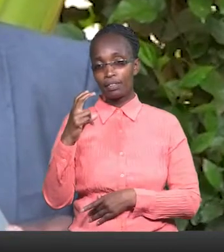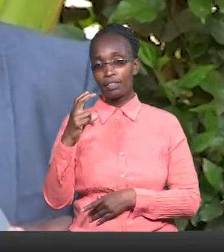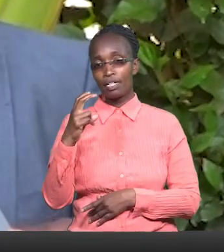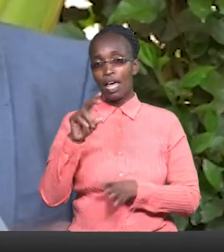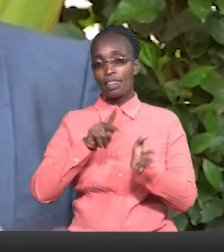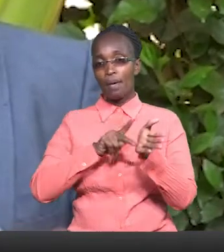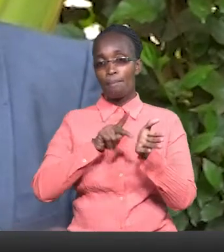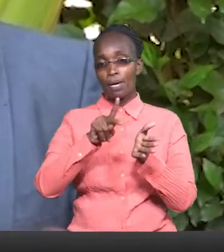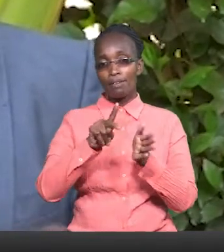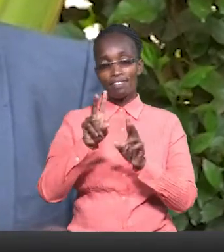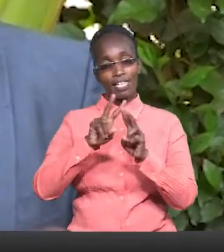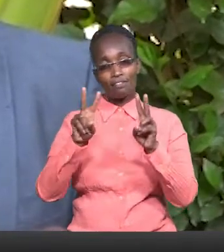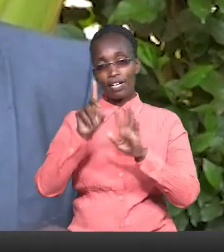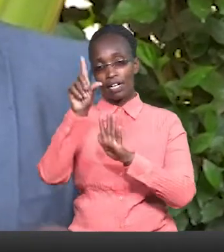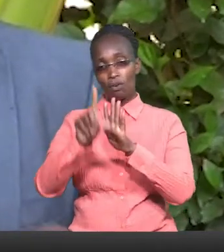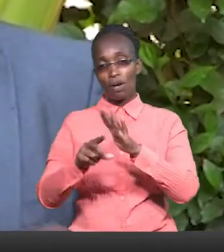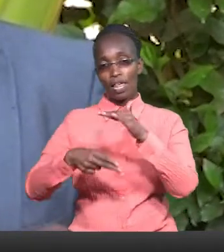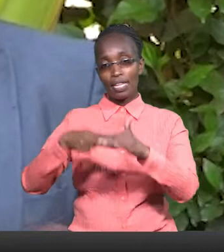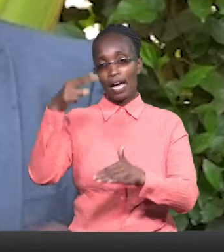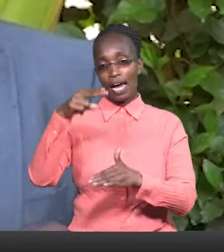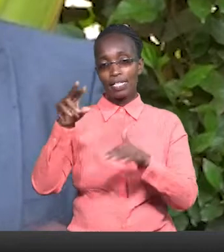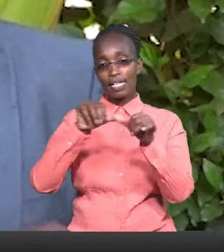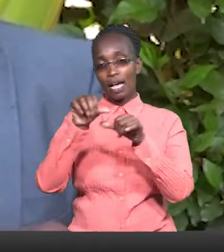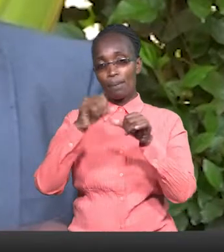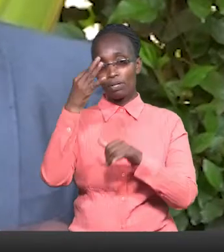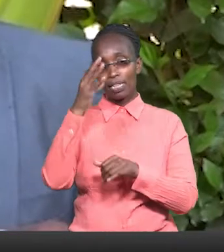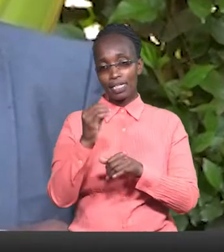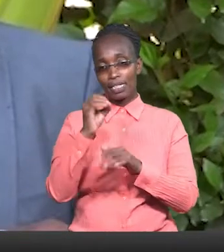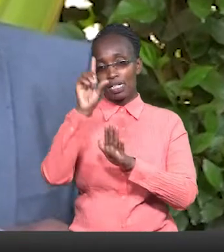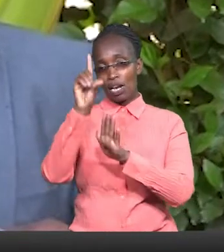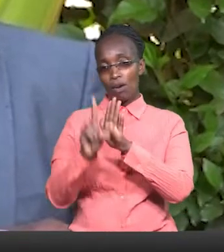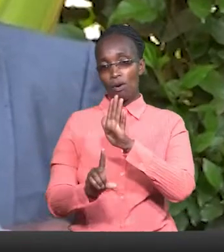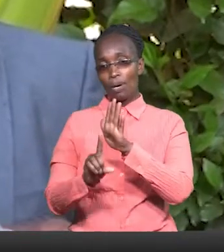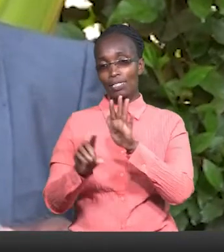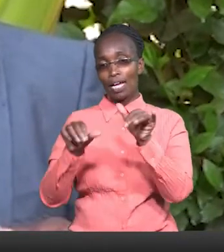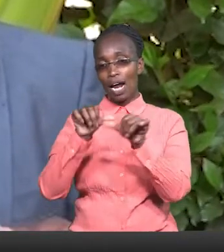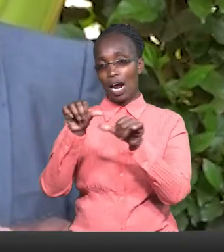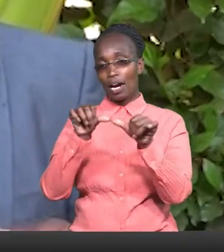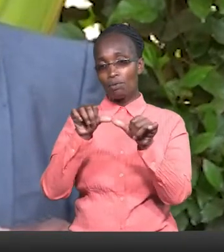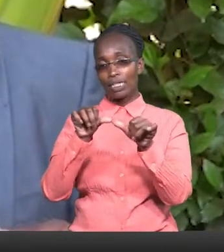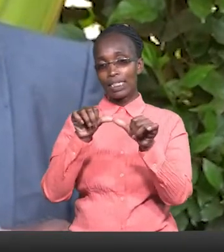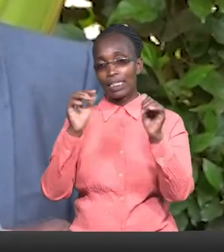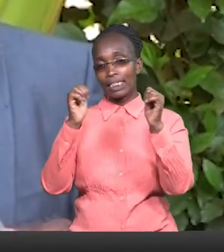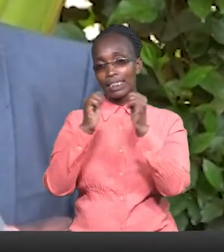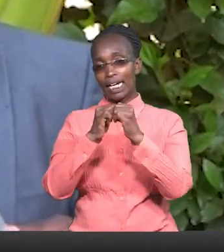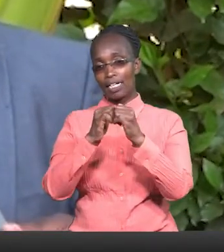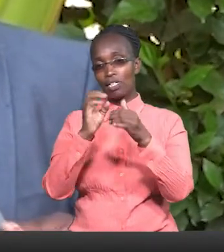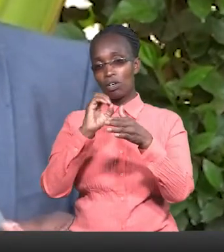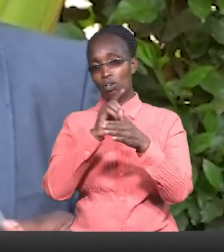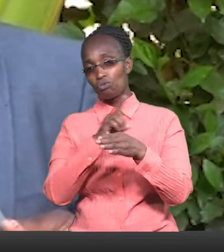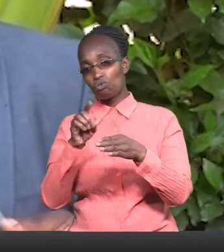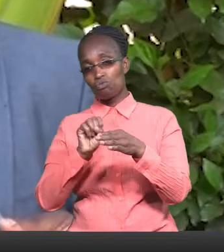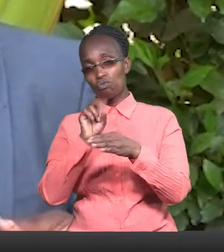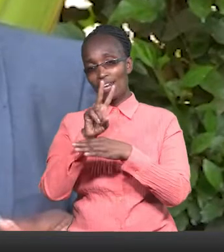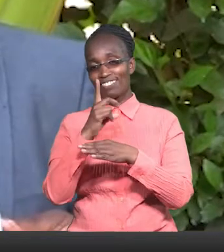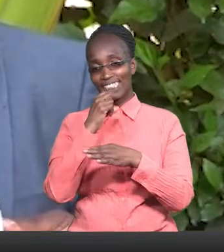we have, of course, seen that the rates are quite low. The highest being about 30 shillings, and the lowest